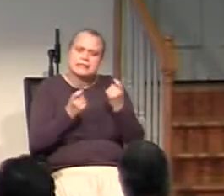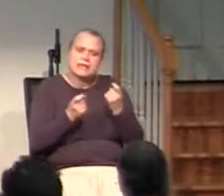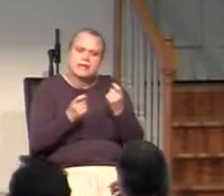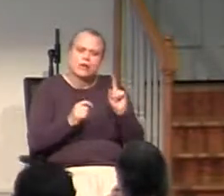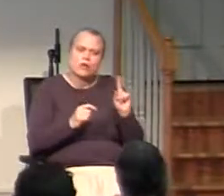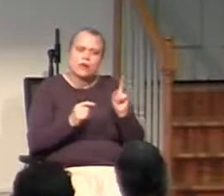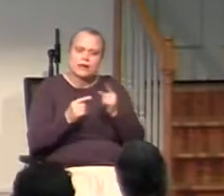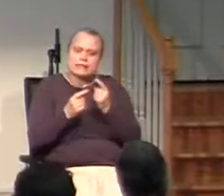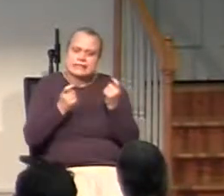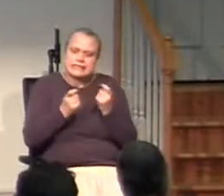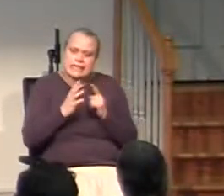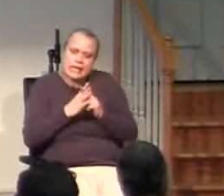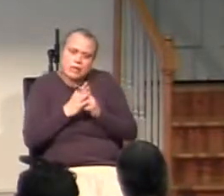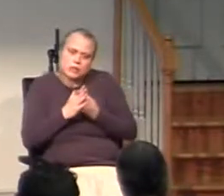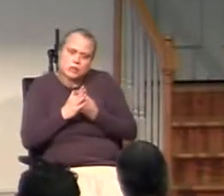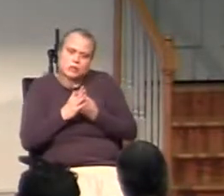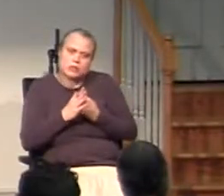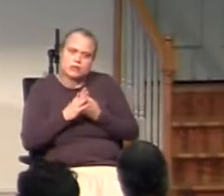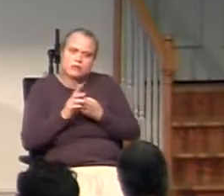begin?